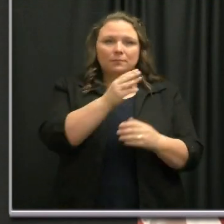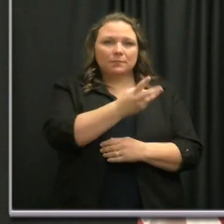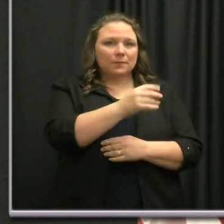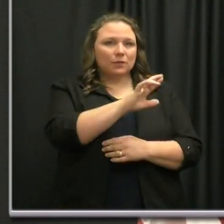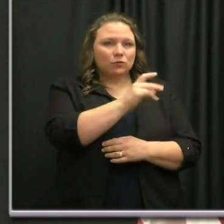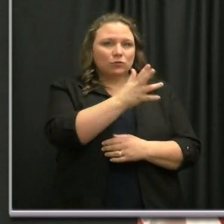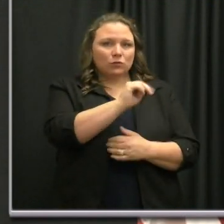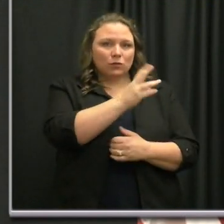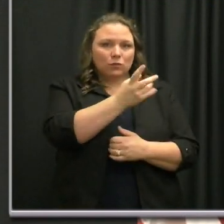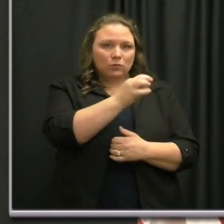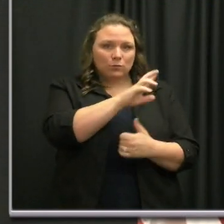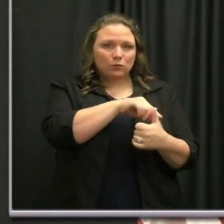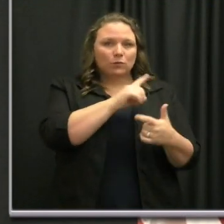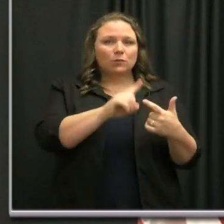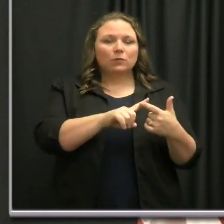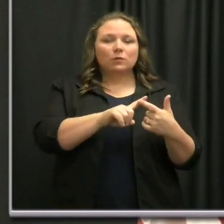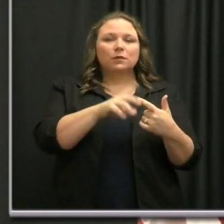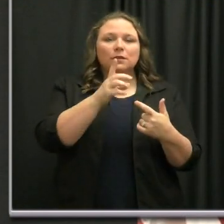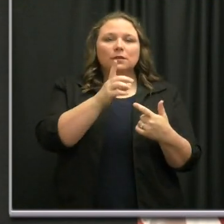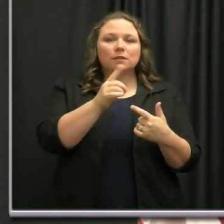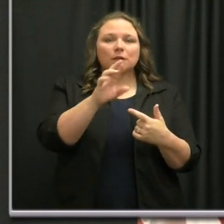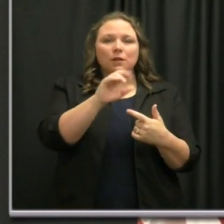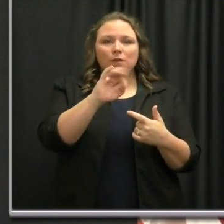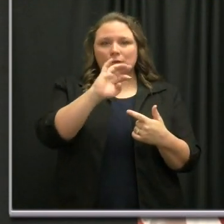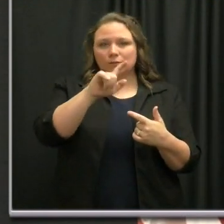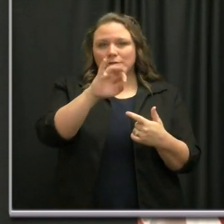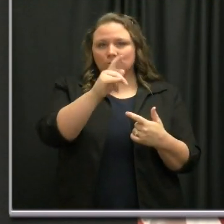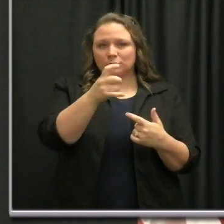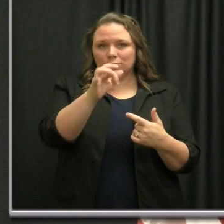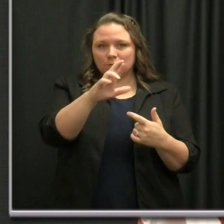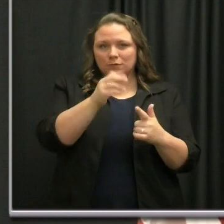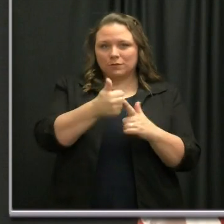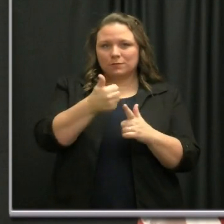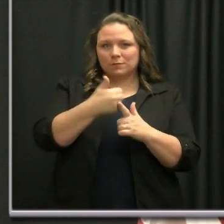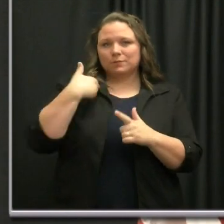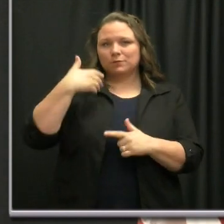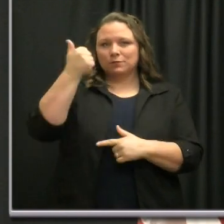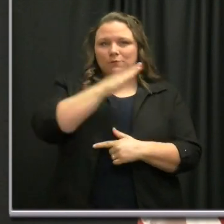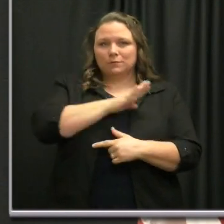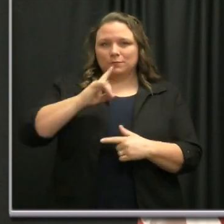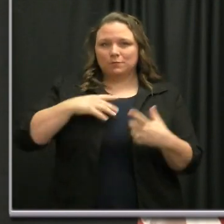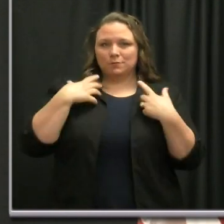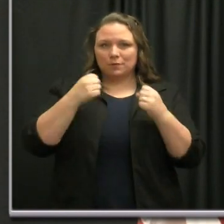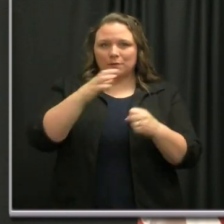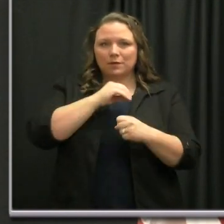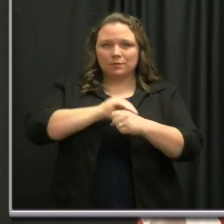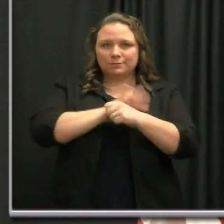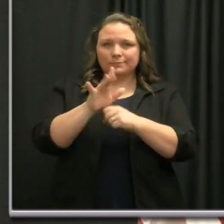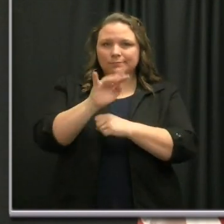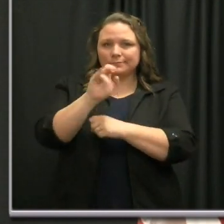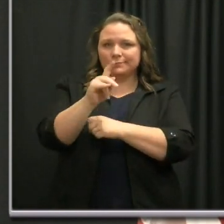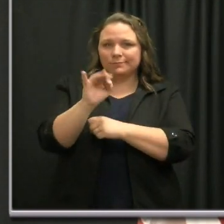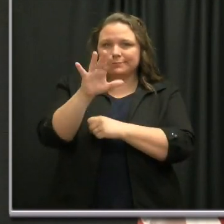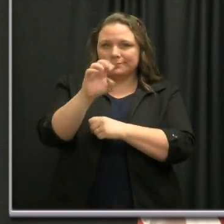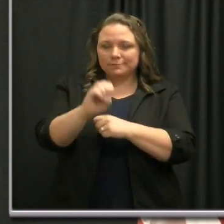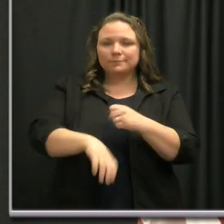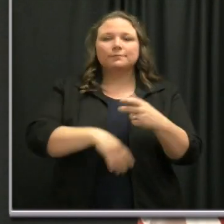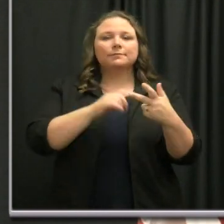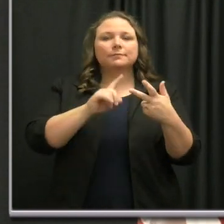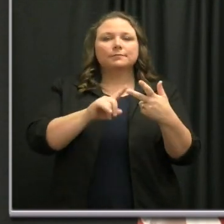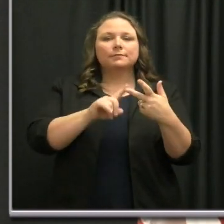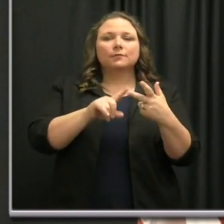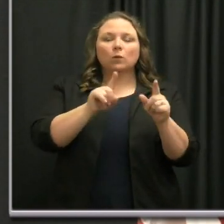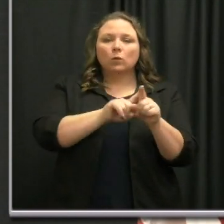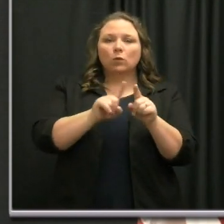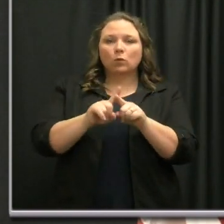Mayor John Cooper, followed by Dr. Alex Jahangir, Chair of the Metro Board of Health and the Metro Coronavirus Task Force. This